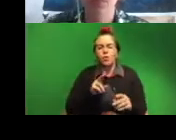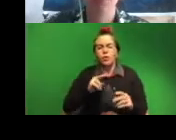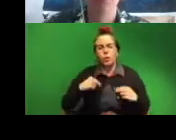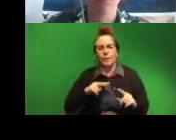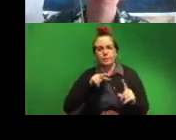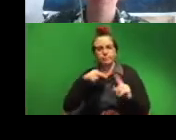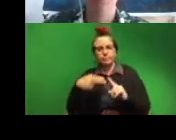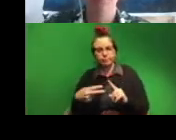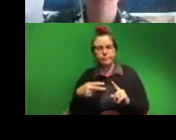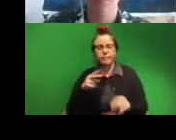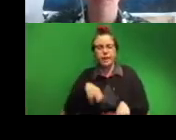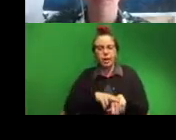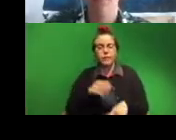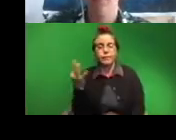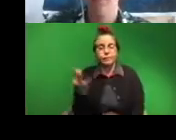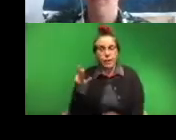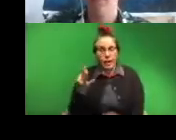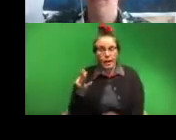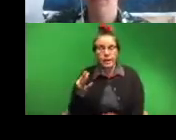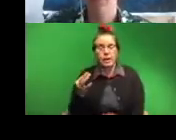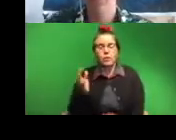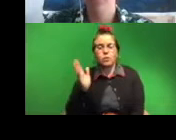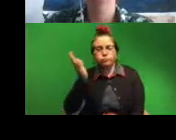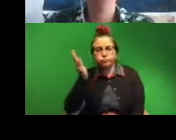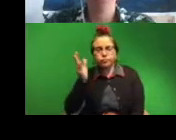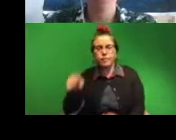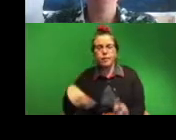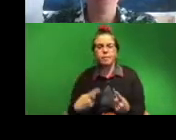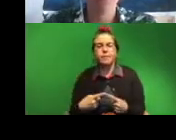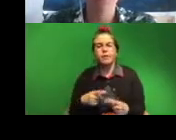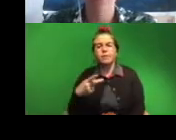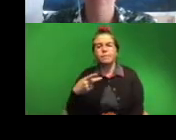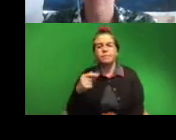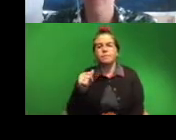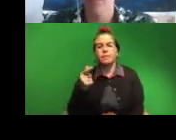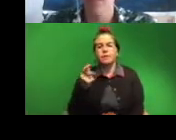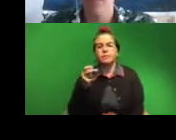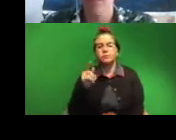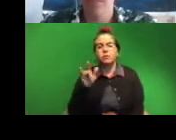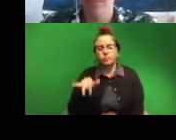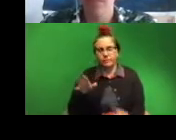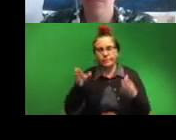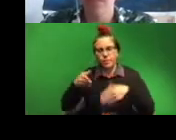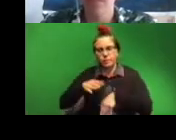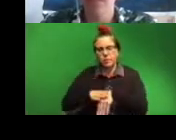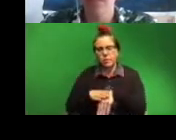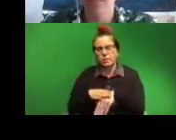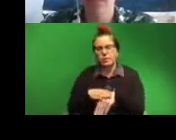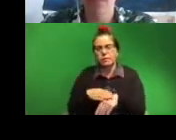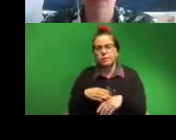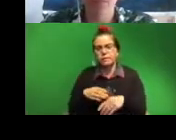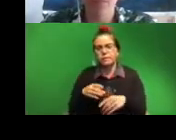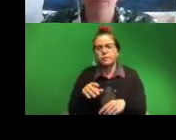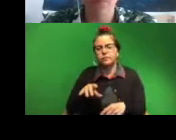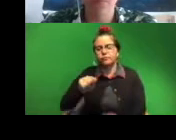And then on Friday, we're going to be hearing all about paleontology, specifically focusing on